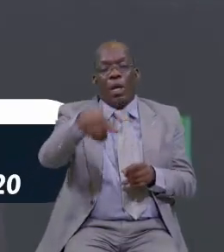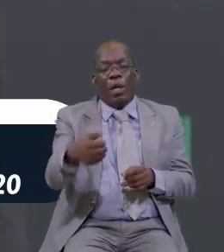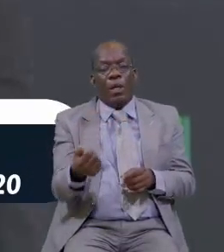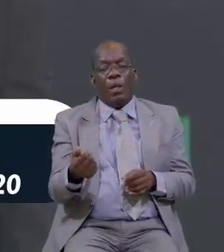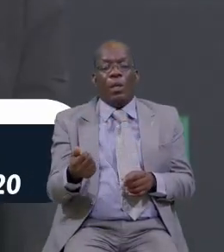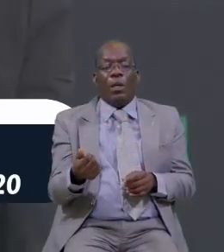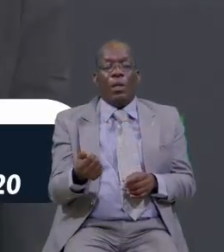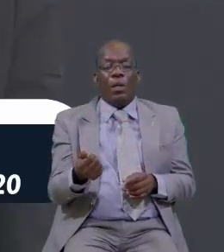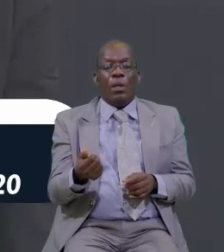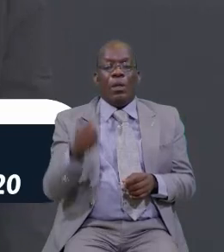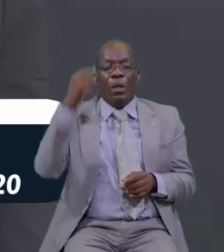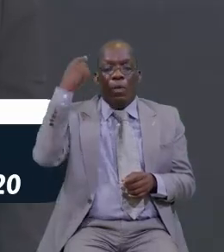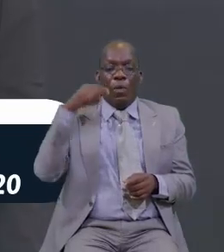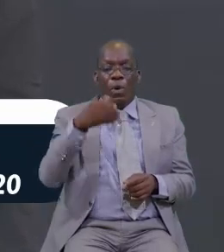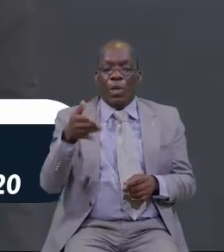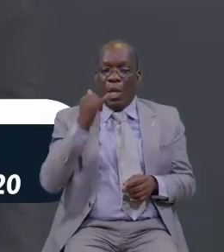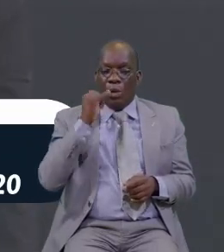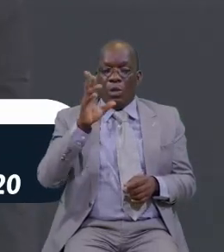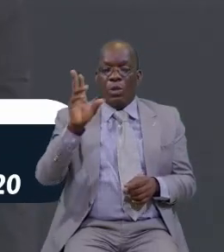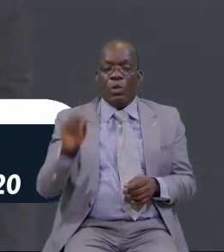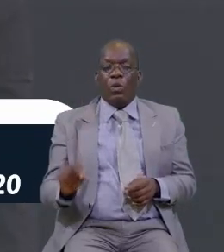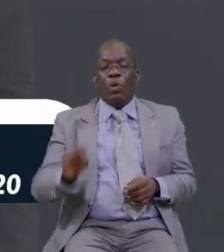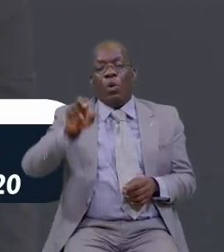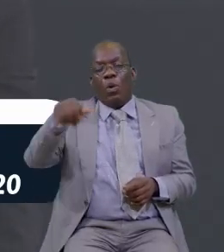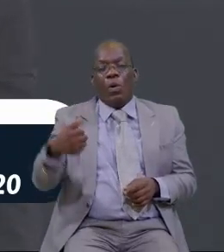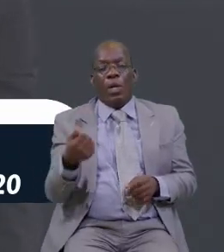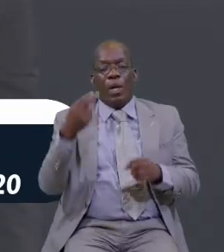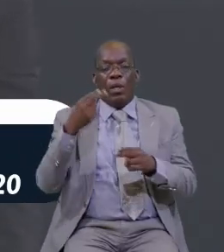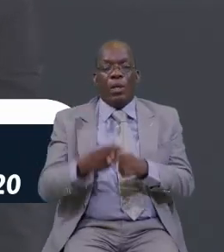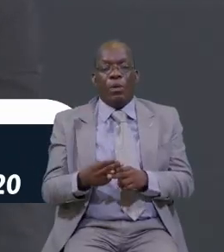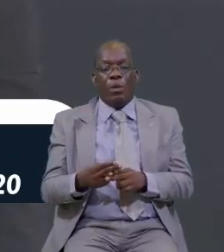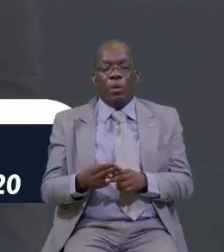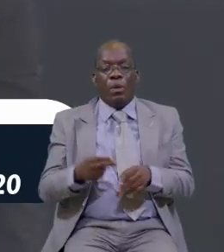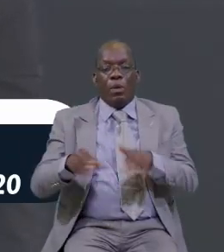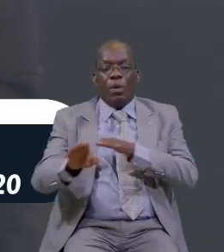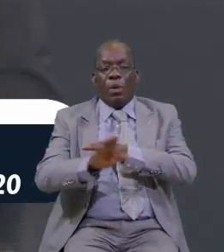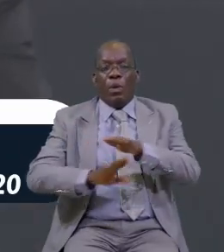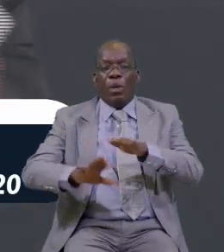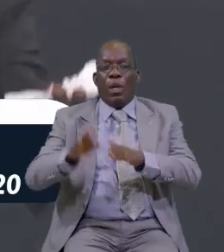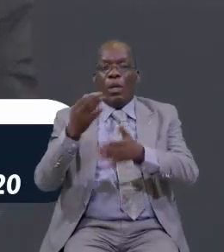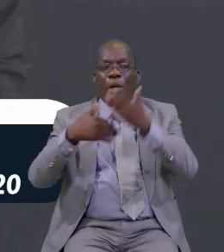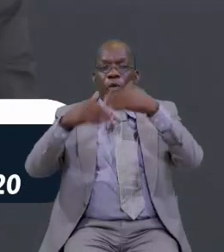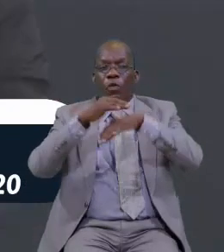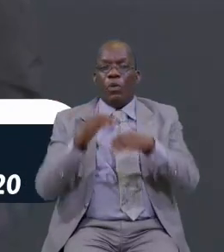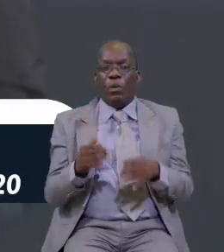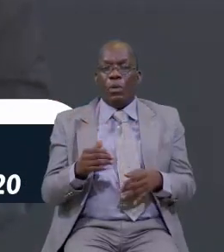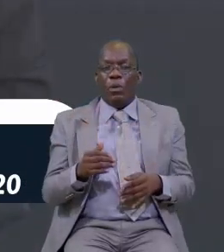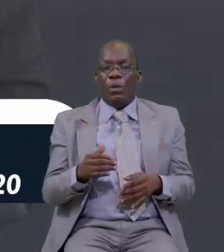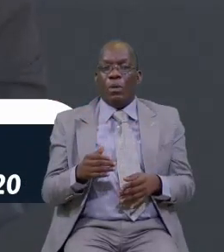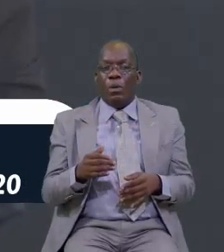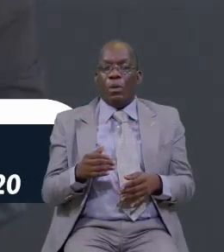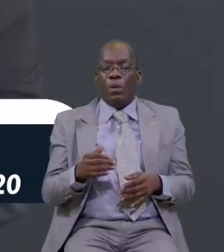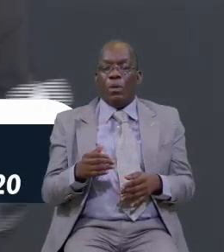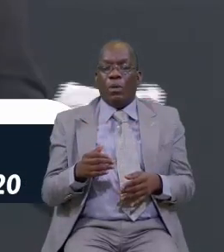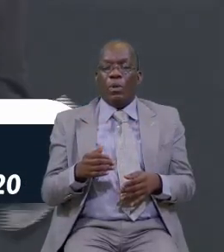is none other name under heaven. Every country is under